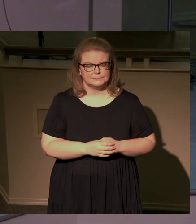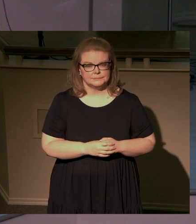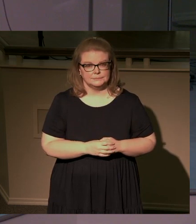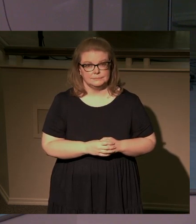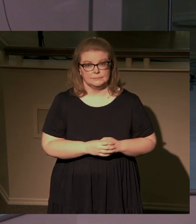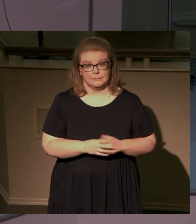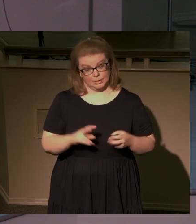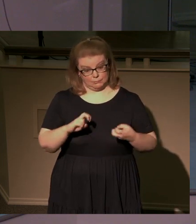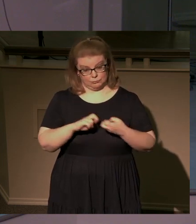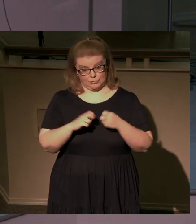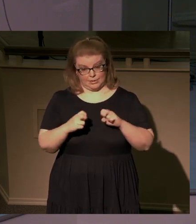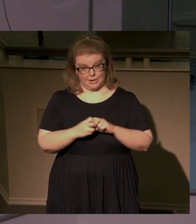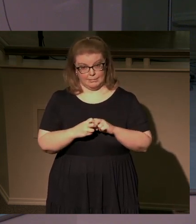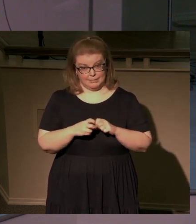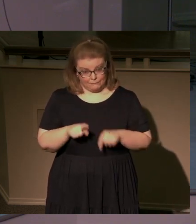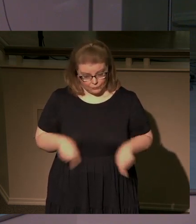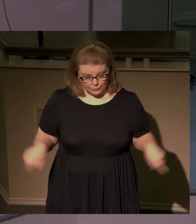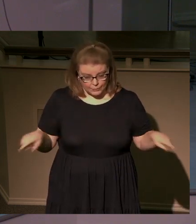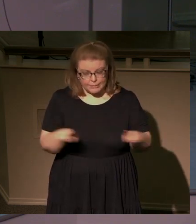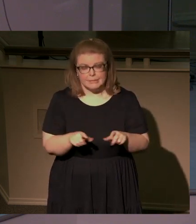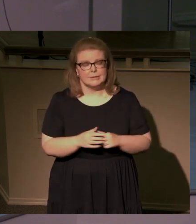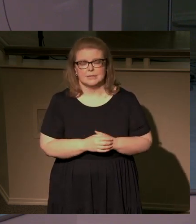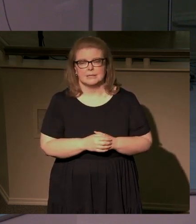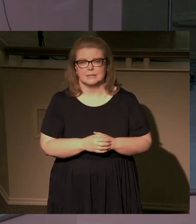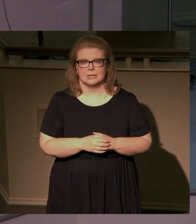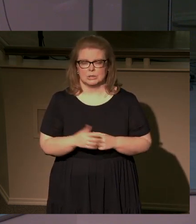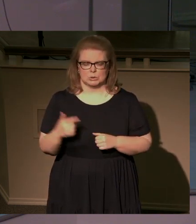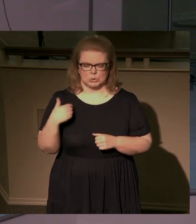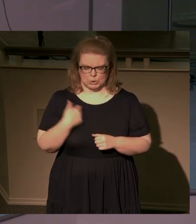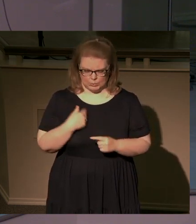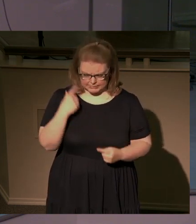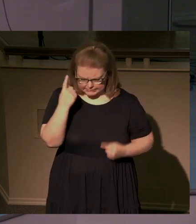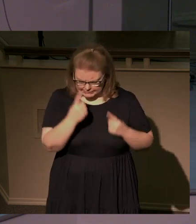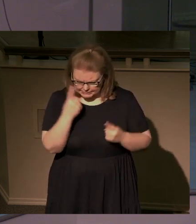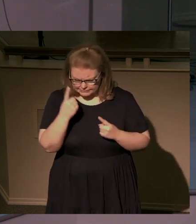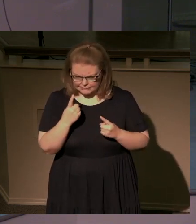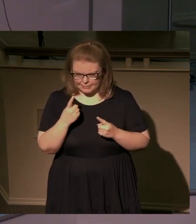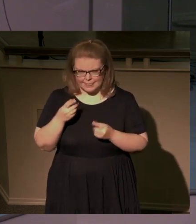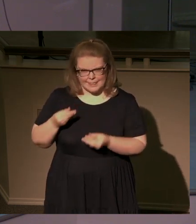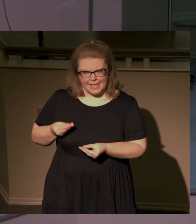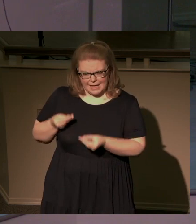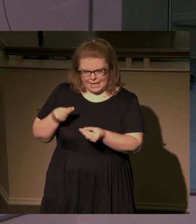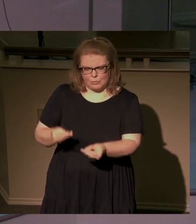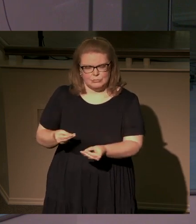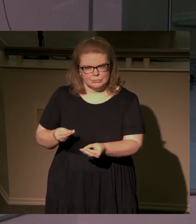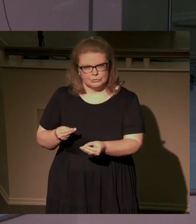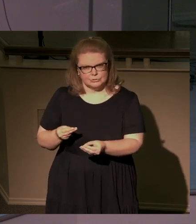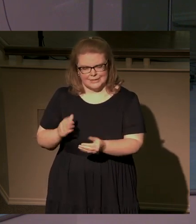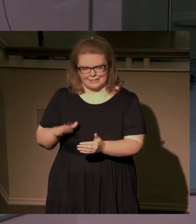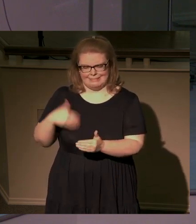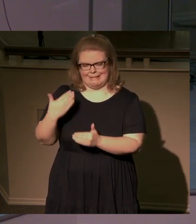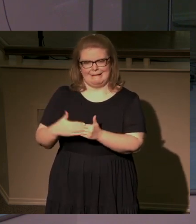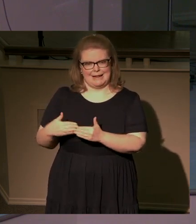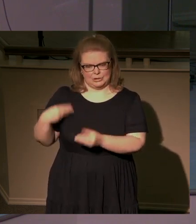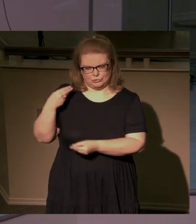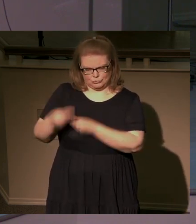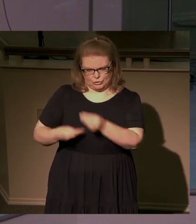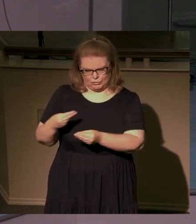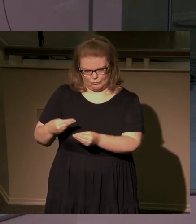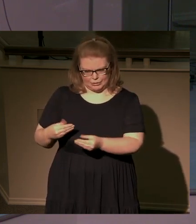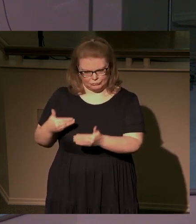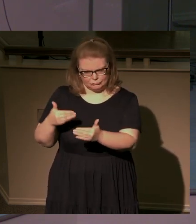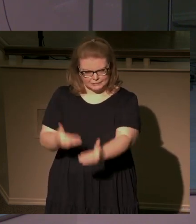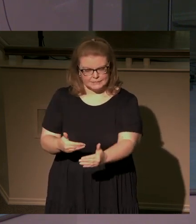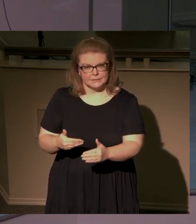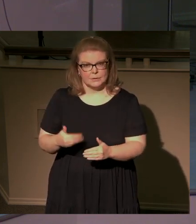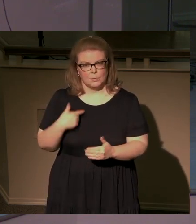And the problem for us when we are dealing with heritage and the next generation, when we want to build a